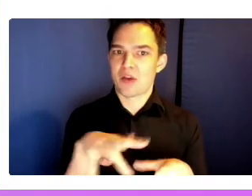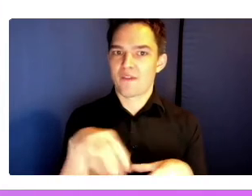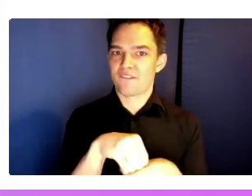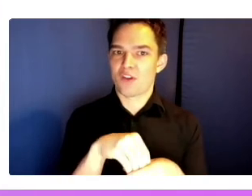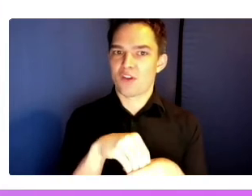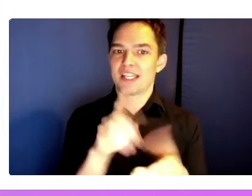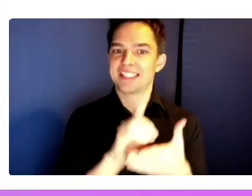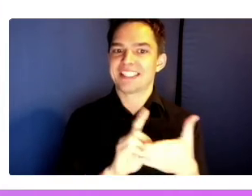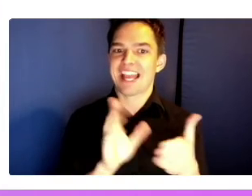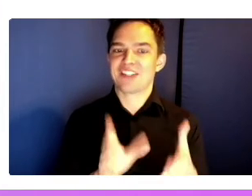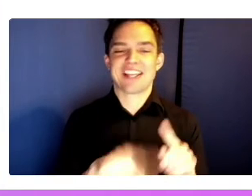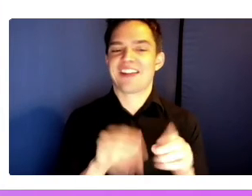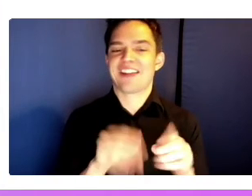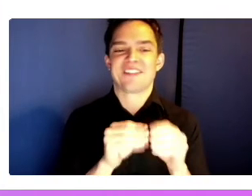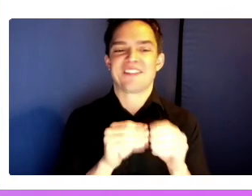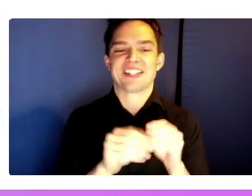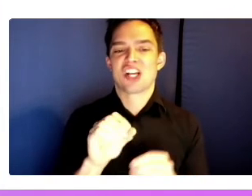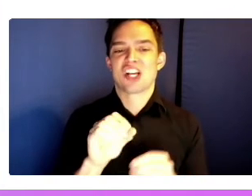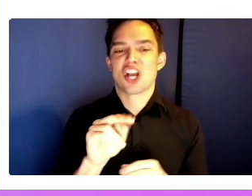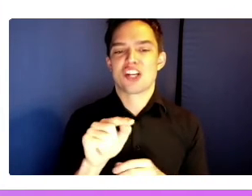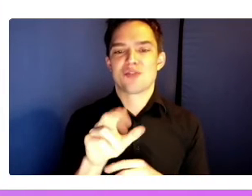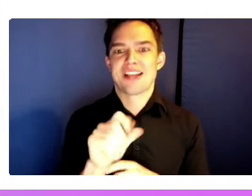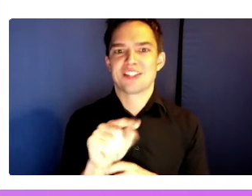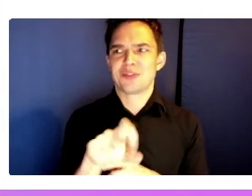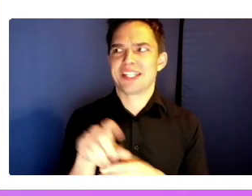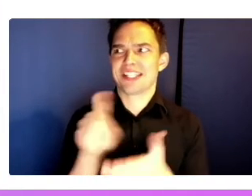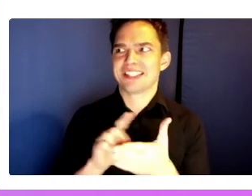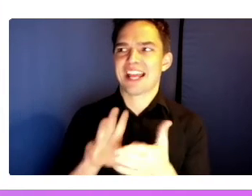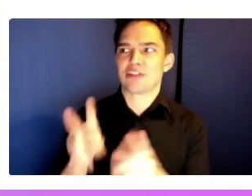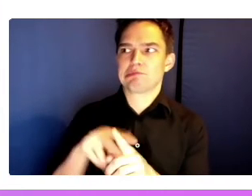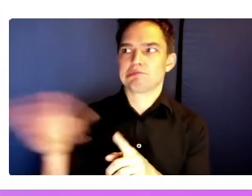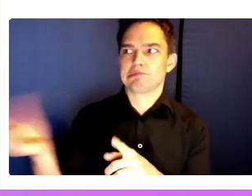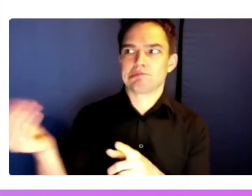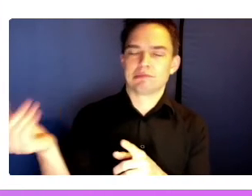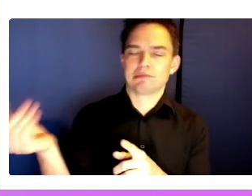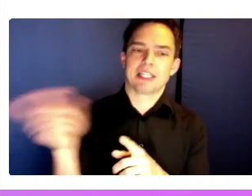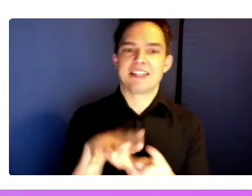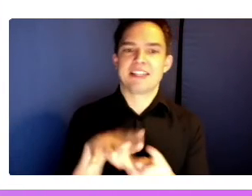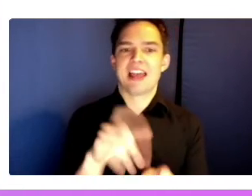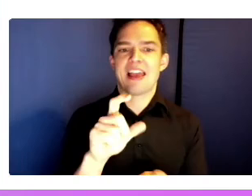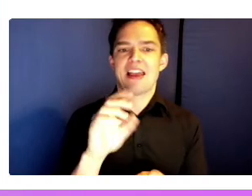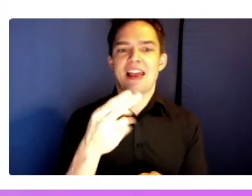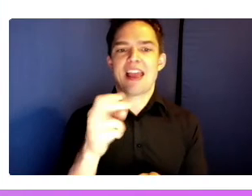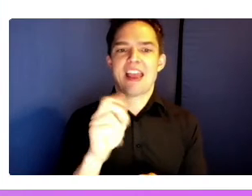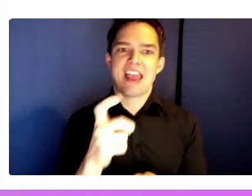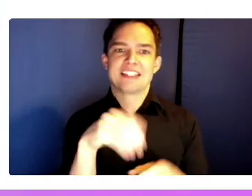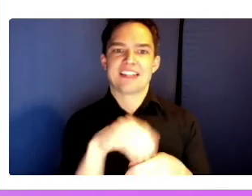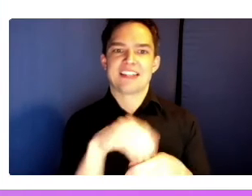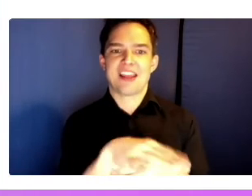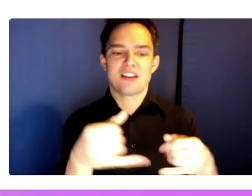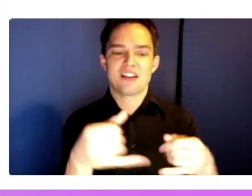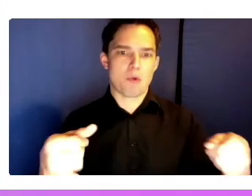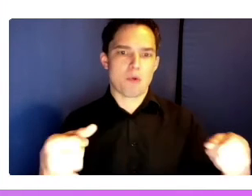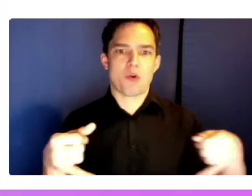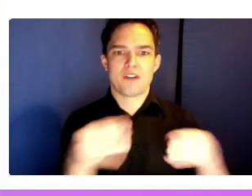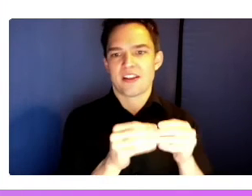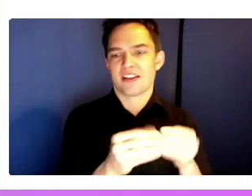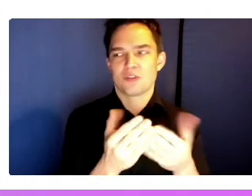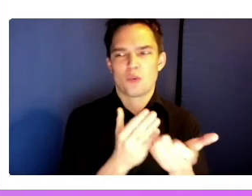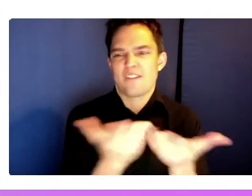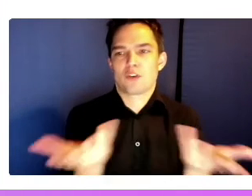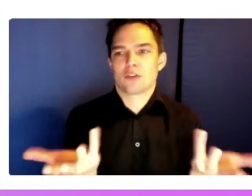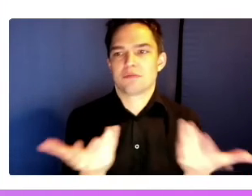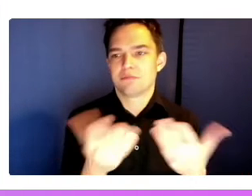designer. You can't just fix the contrast. You have to have a designer say, like, I want this hex in as the borders or whatever,